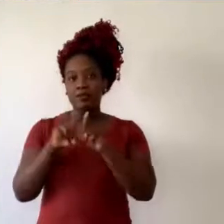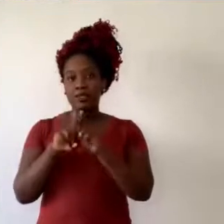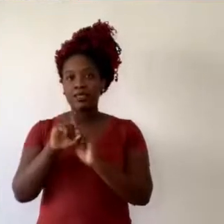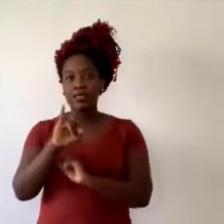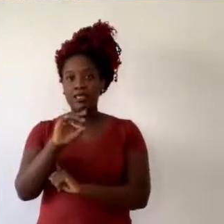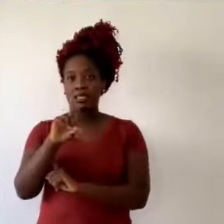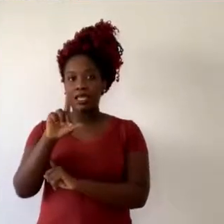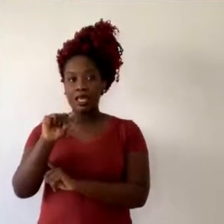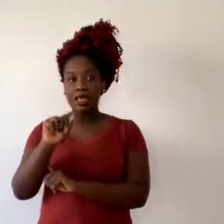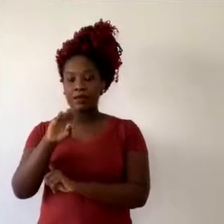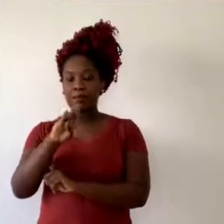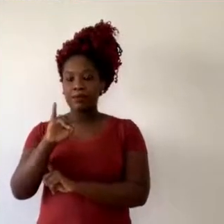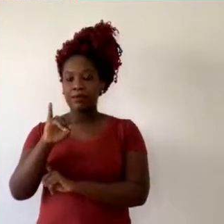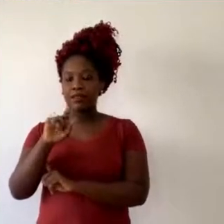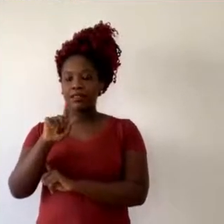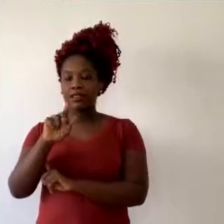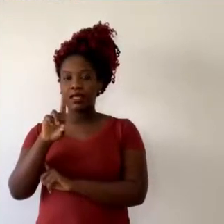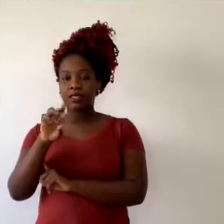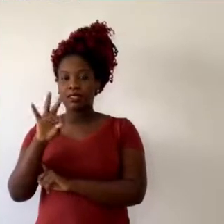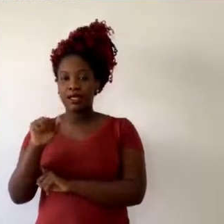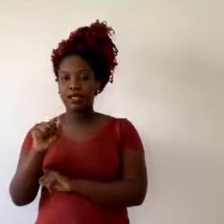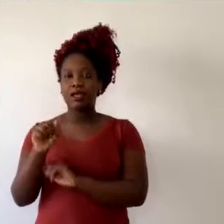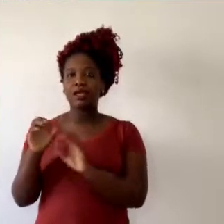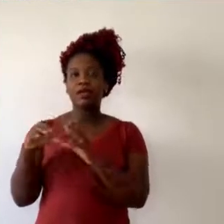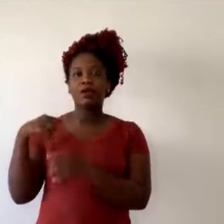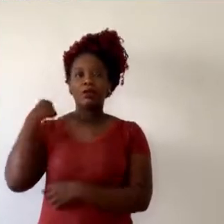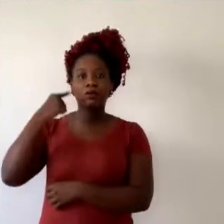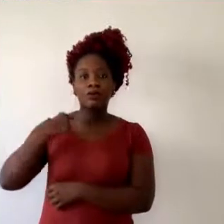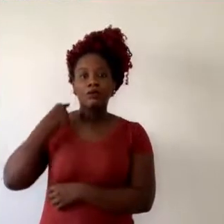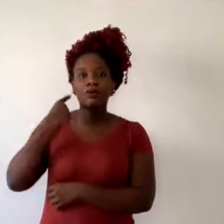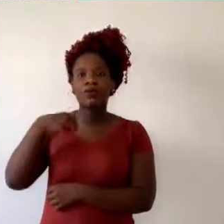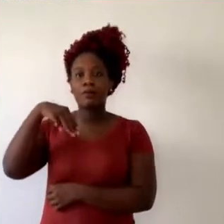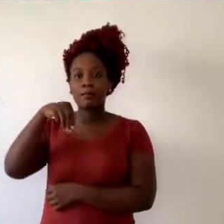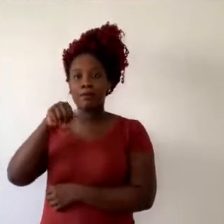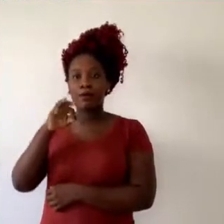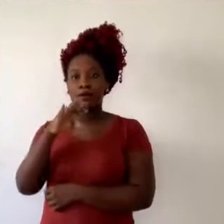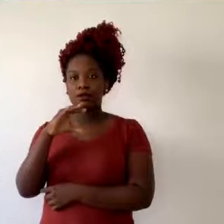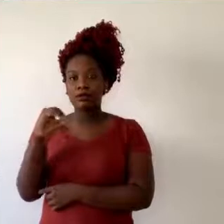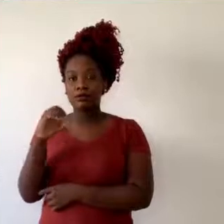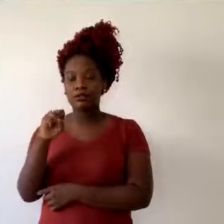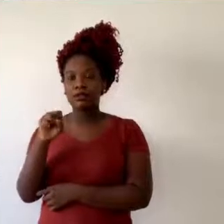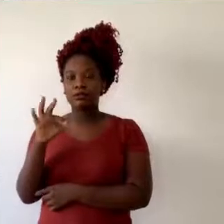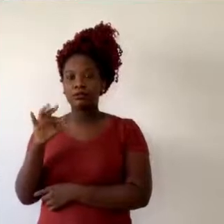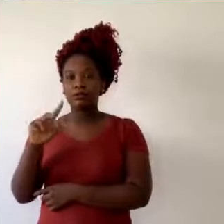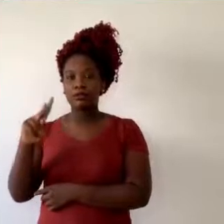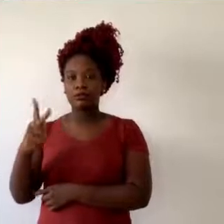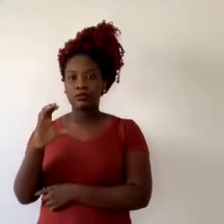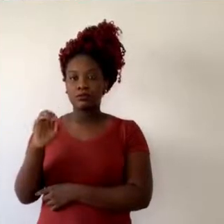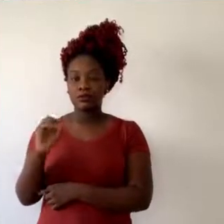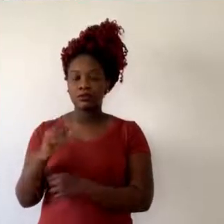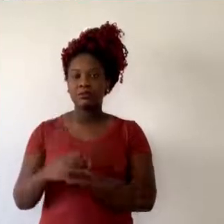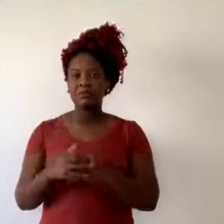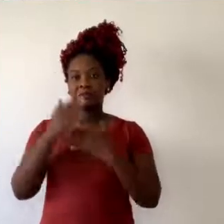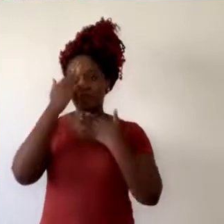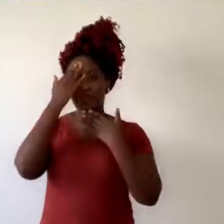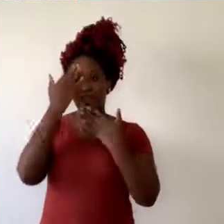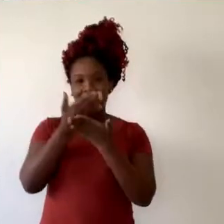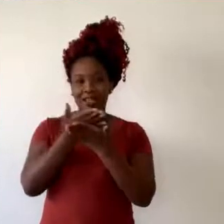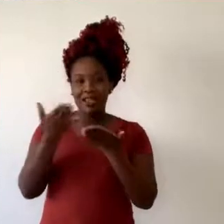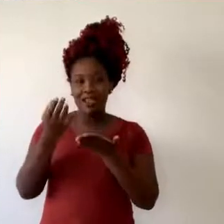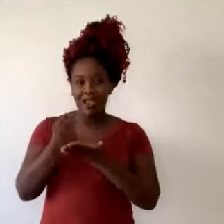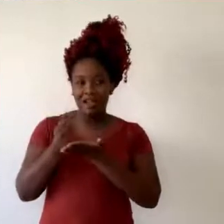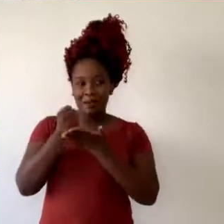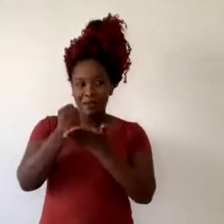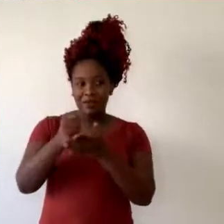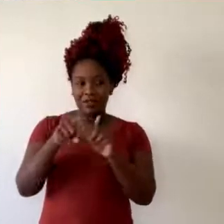Big Data, law firms Matos Filhos and TGMB Natura and Co. Thank you for your support